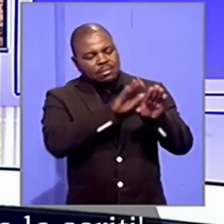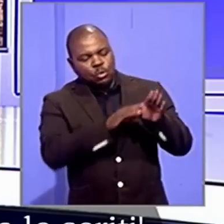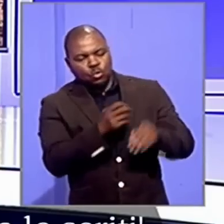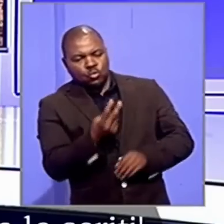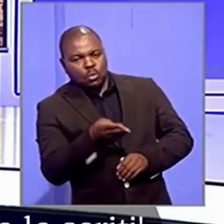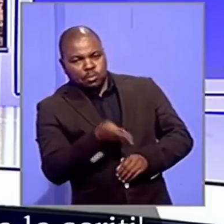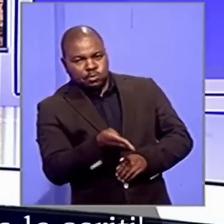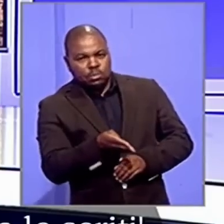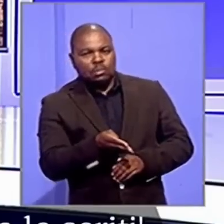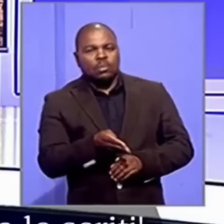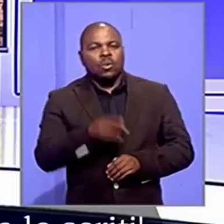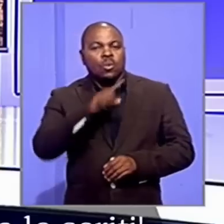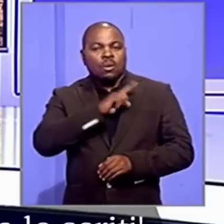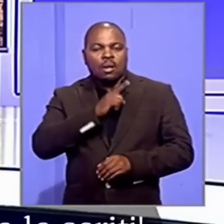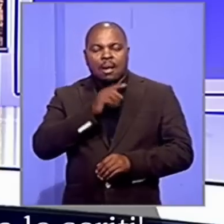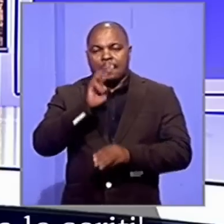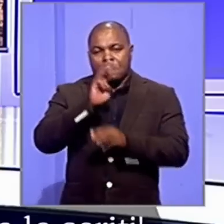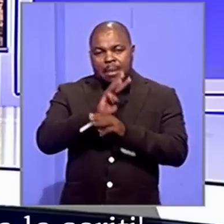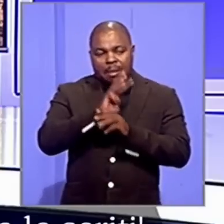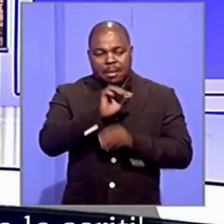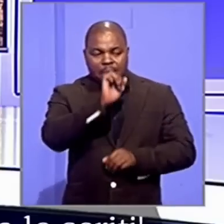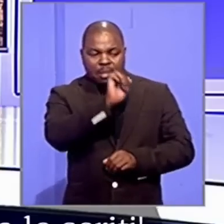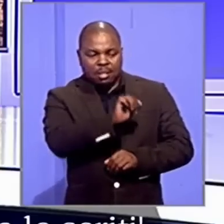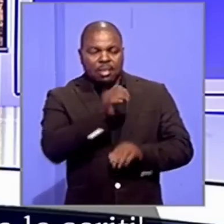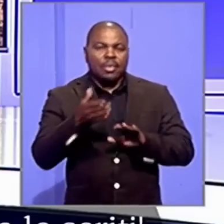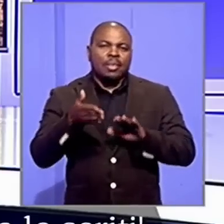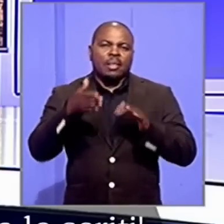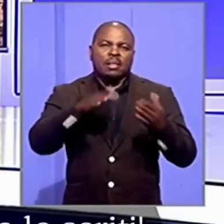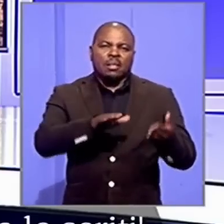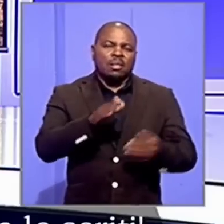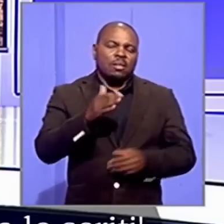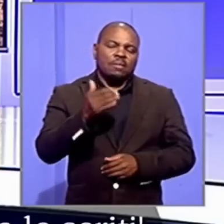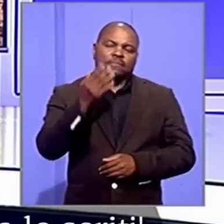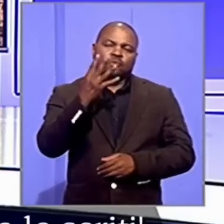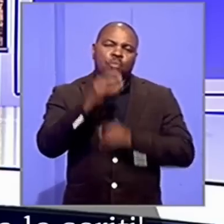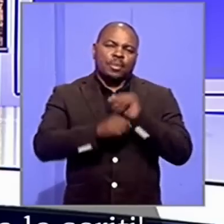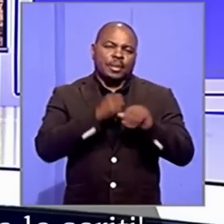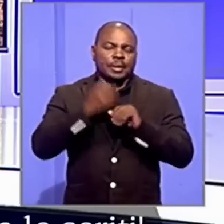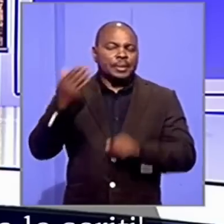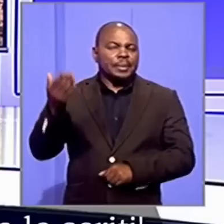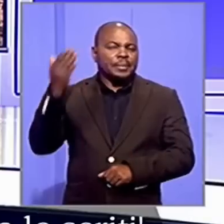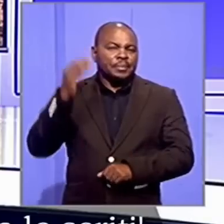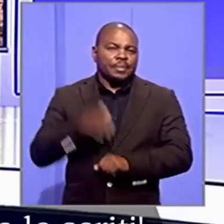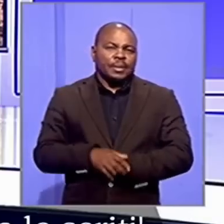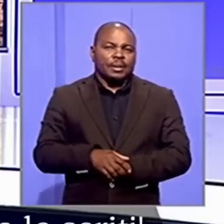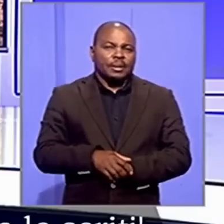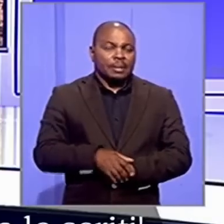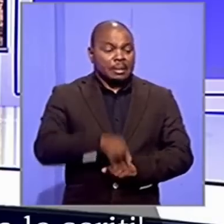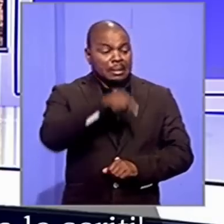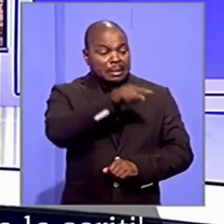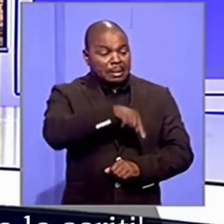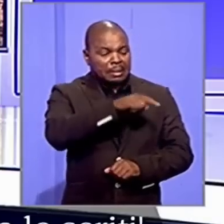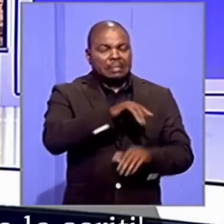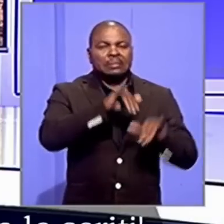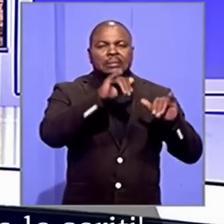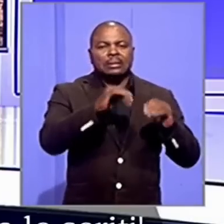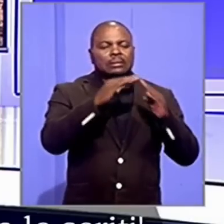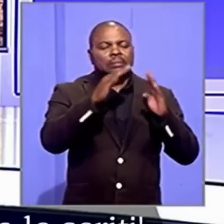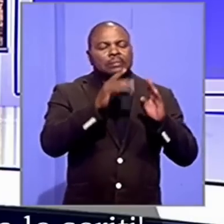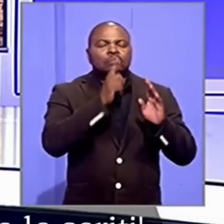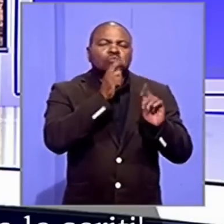babedi morago ga gore mma wa bona a hlokagale mengwaga e mene ya go feta. Be ba dula ka mokhukhung